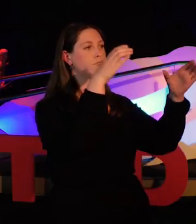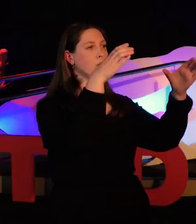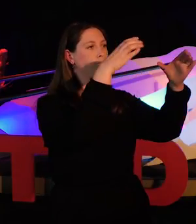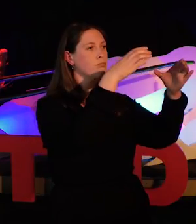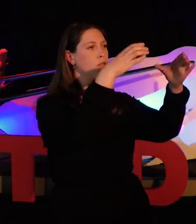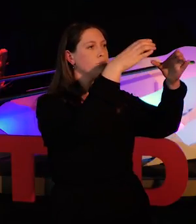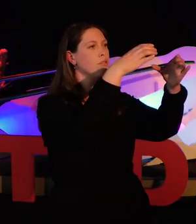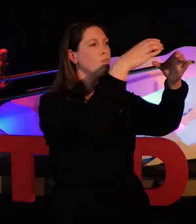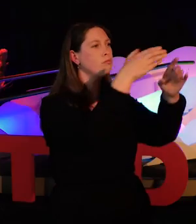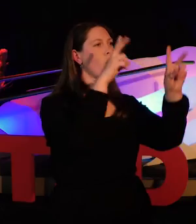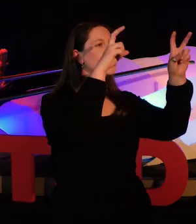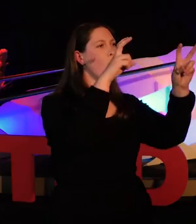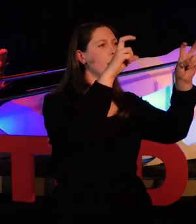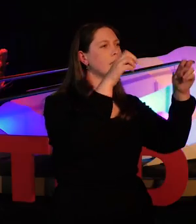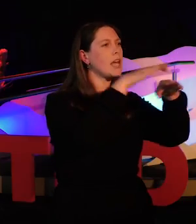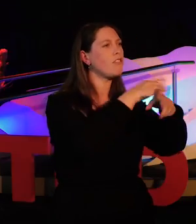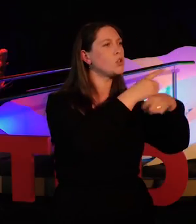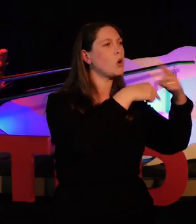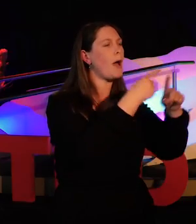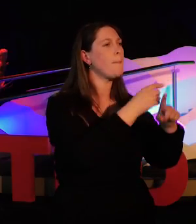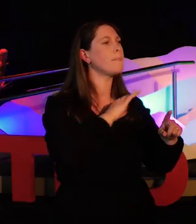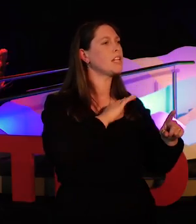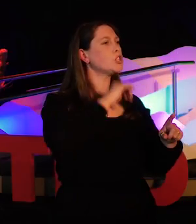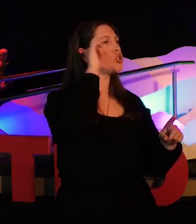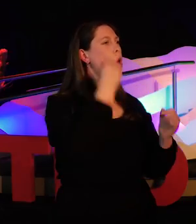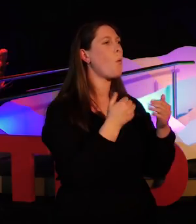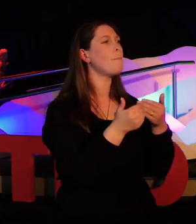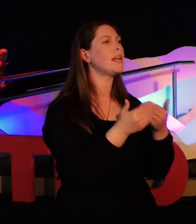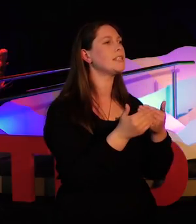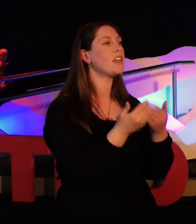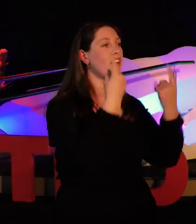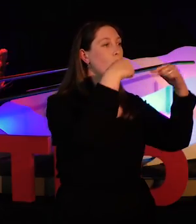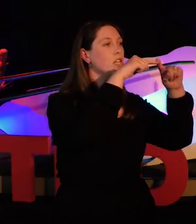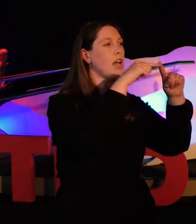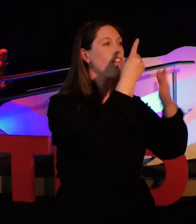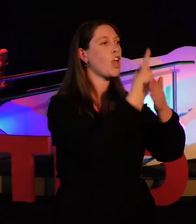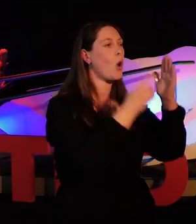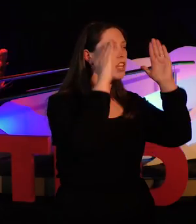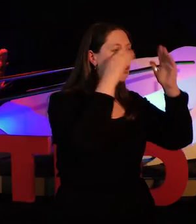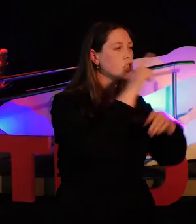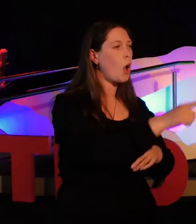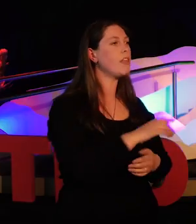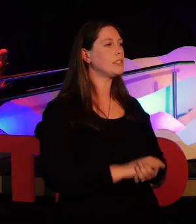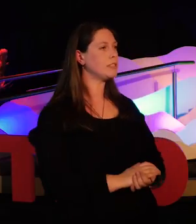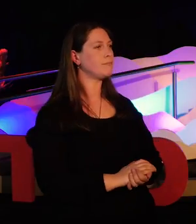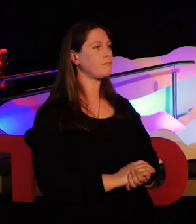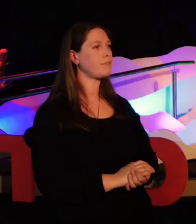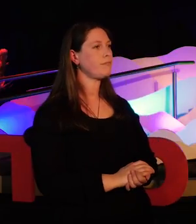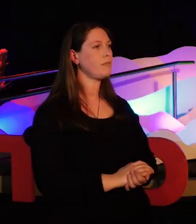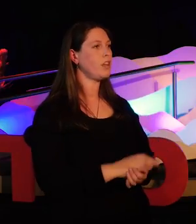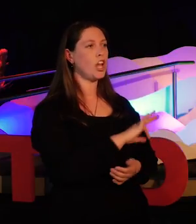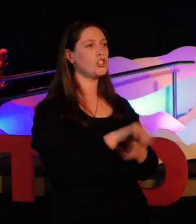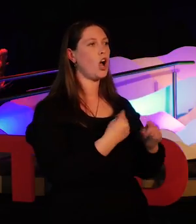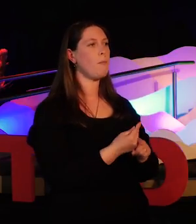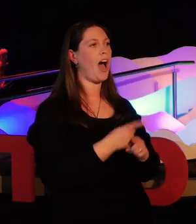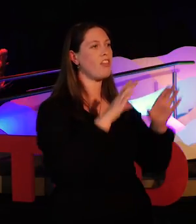again, repeat medalists, very tight. They know what matters, they figured it out, that's all they do. And it's not about taking the